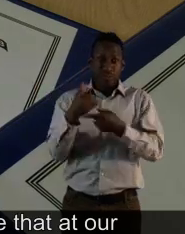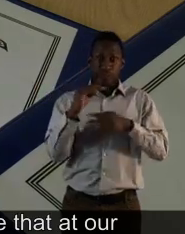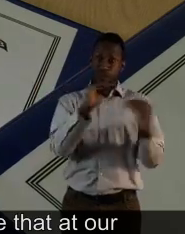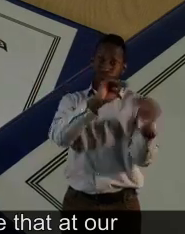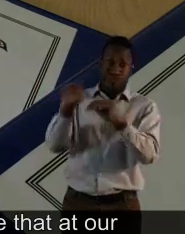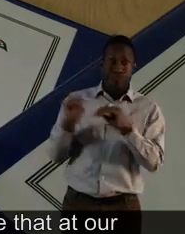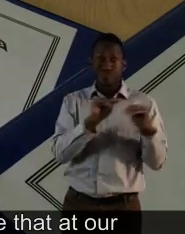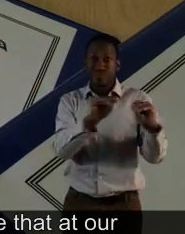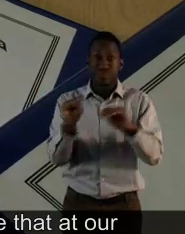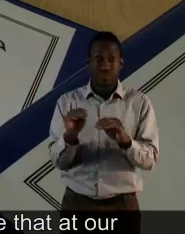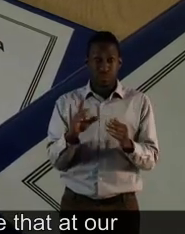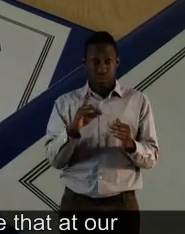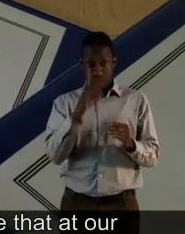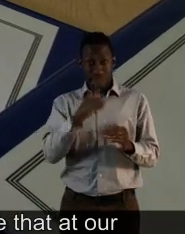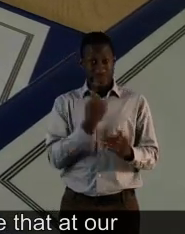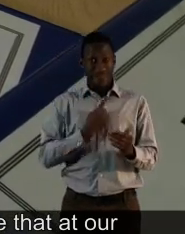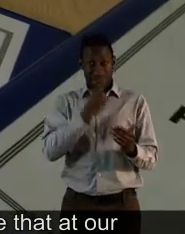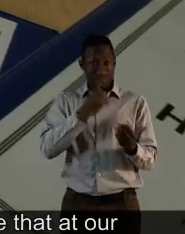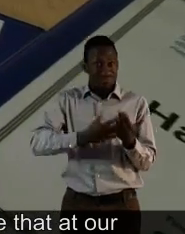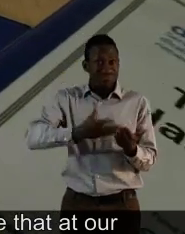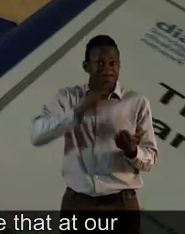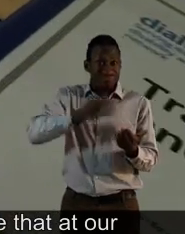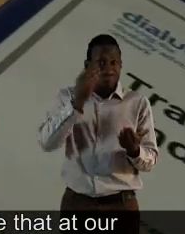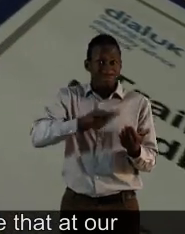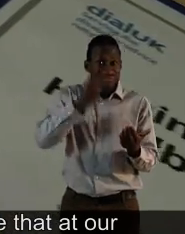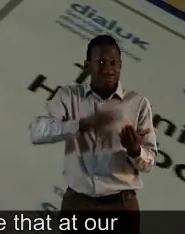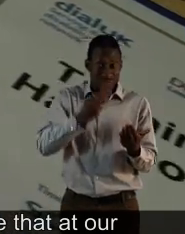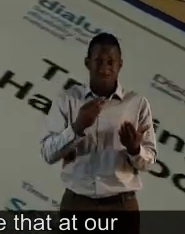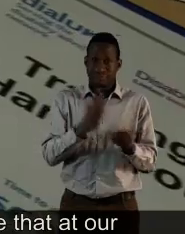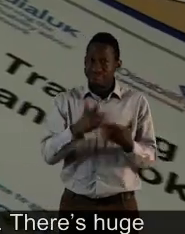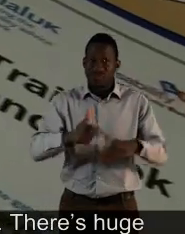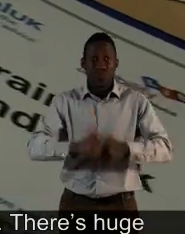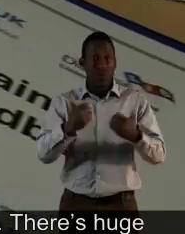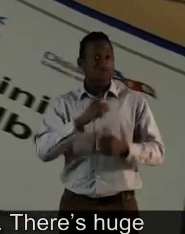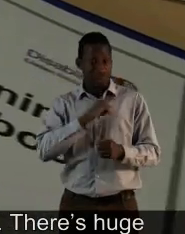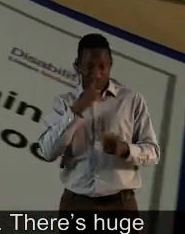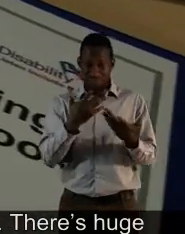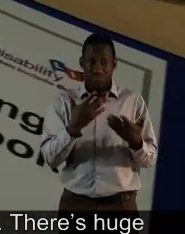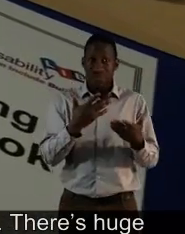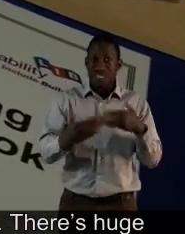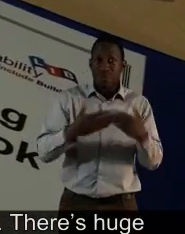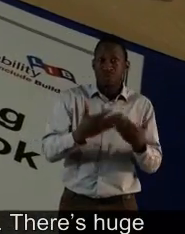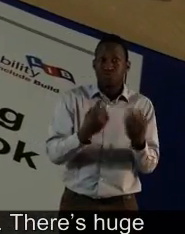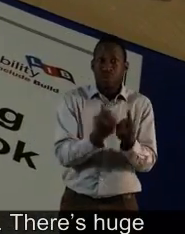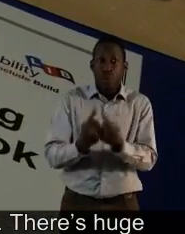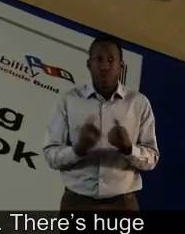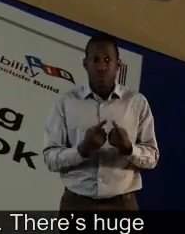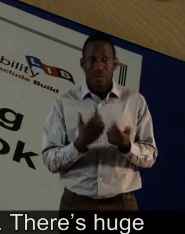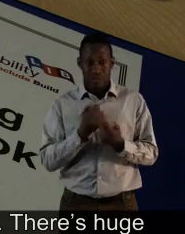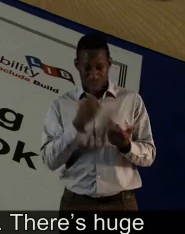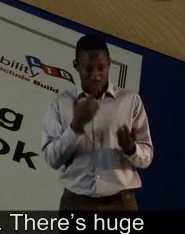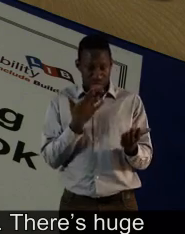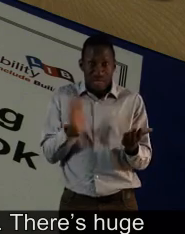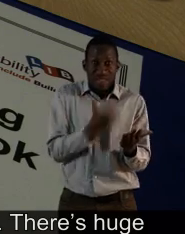flexible resource like that at our fingertips. It provides you with the generic framework, but you can also tailor it.